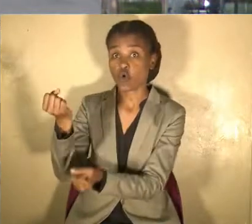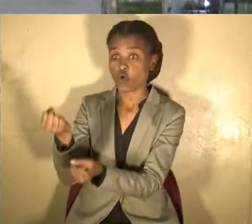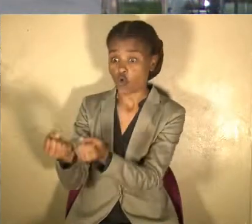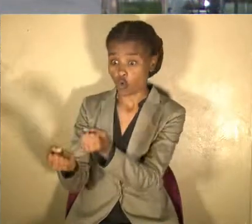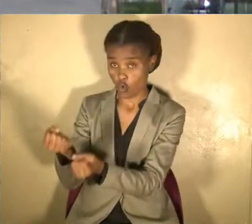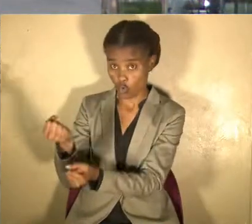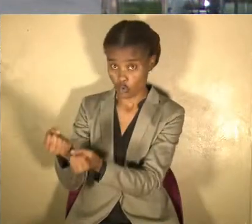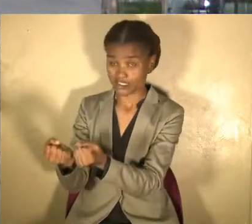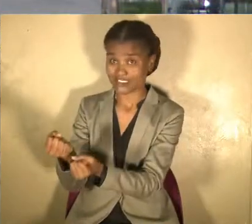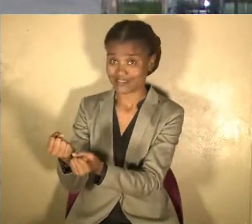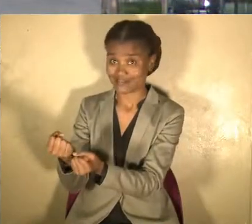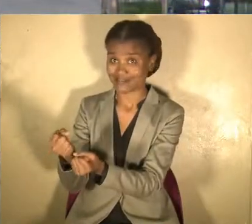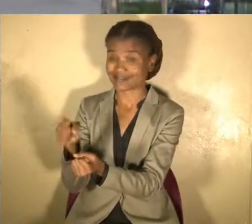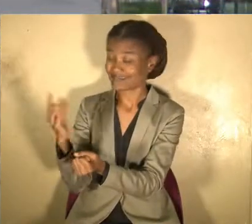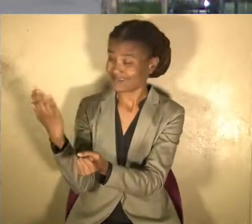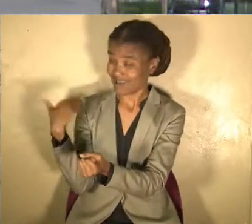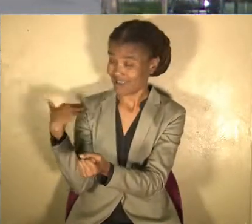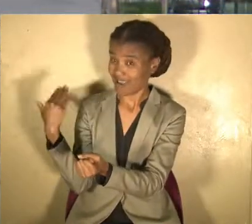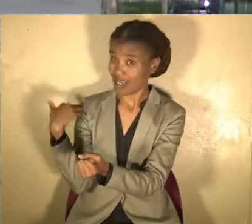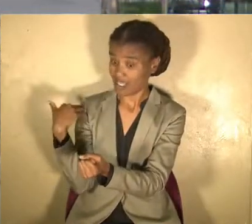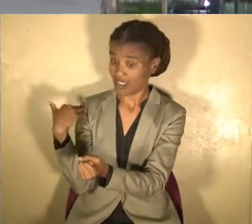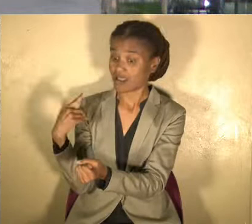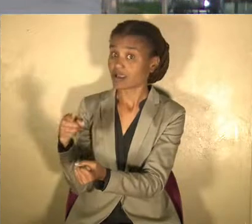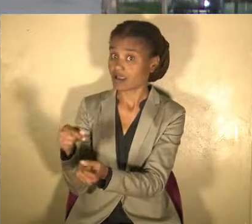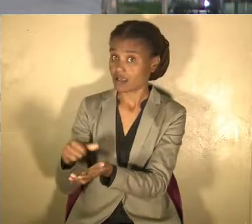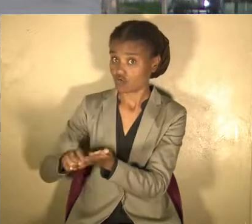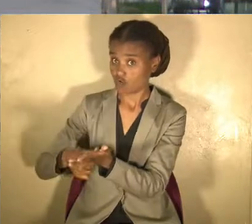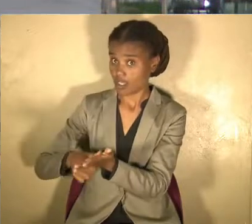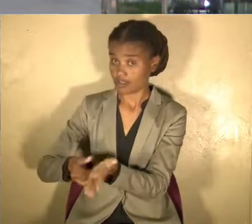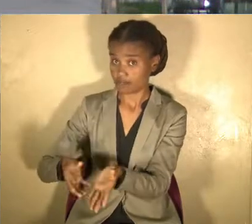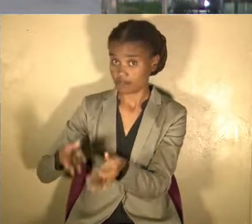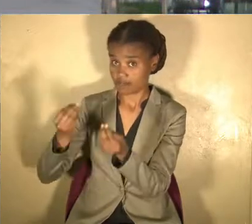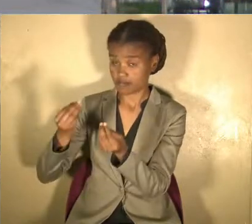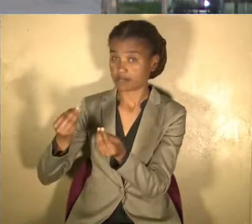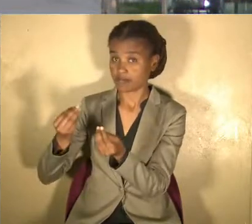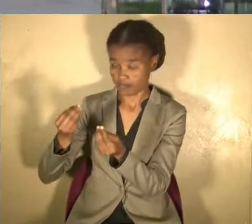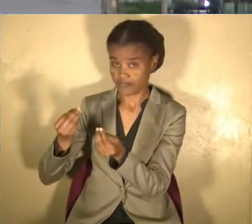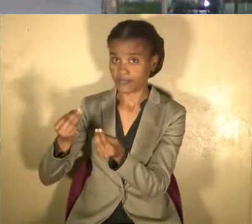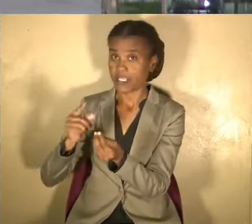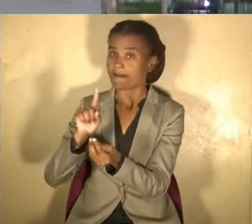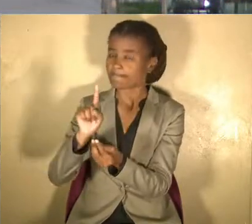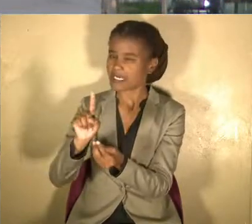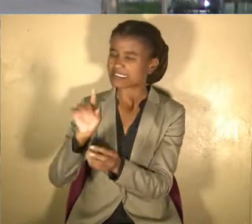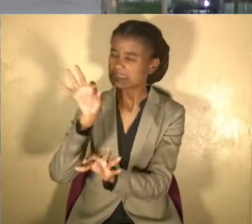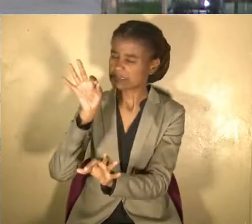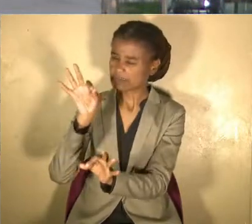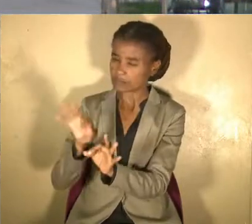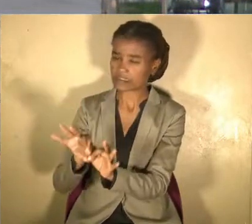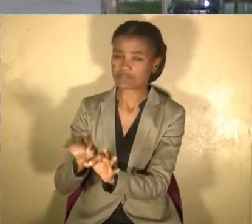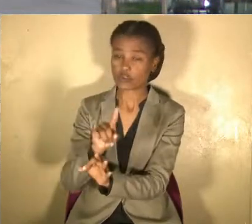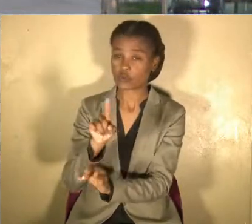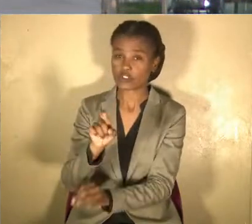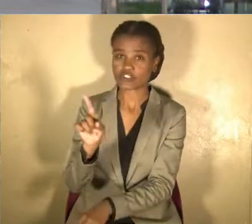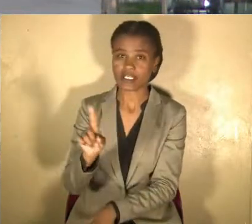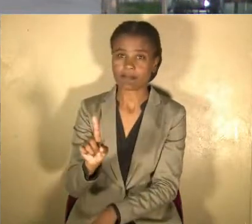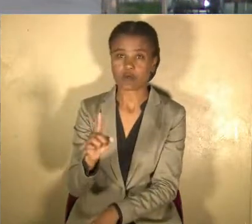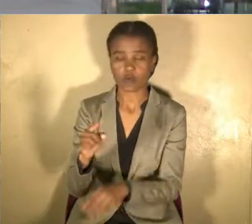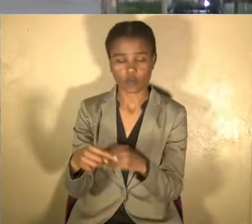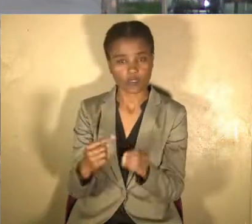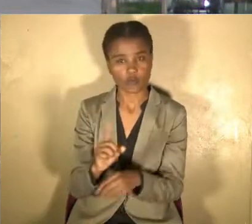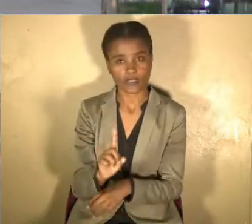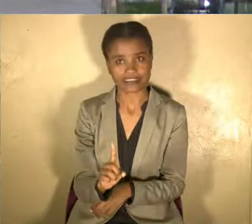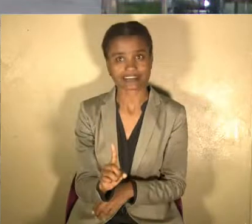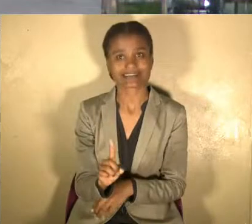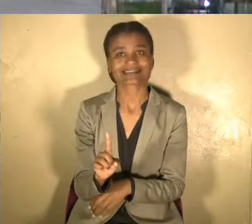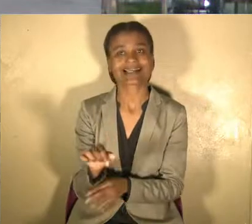child support grant, but I was referring specifically to the question of foster care